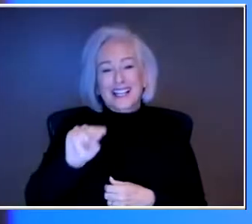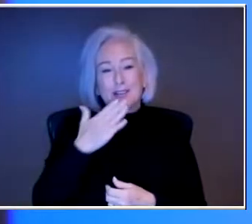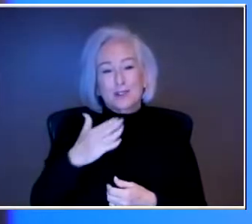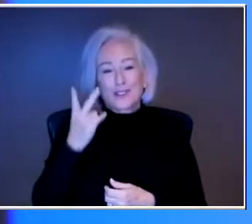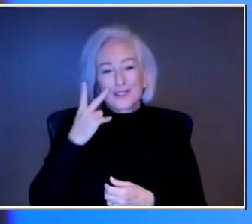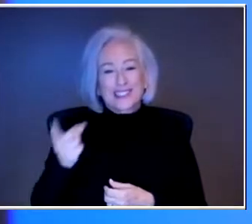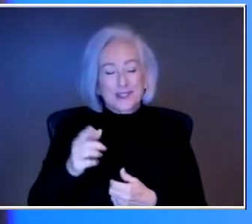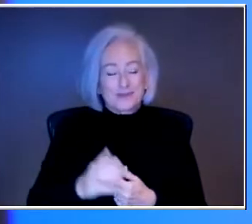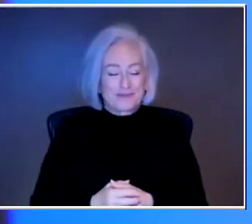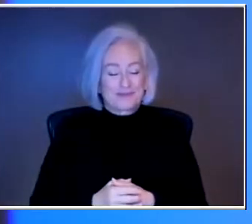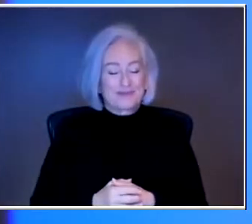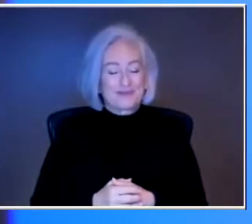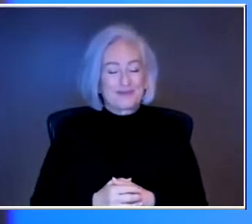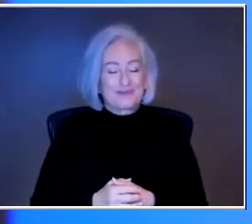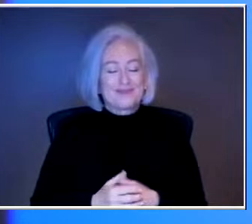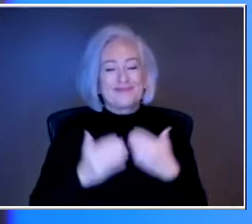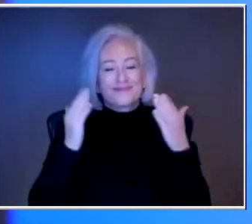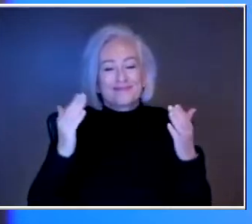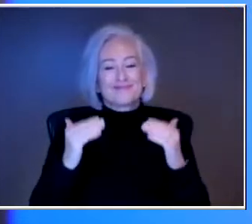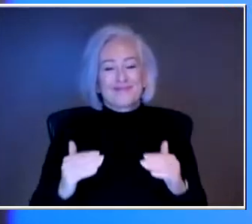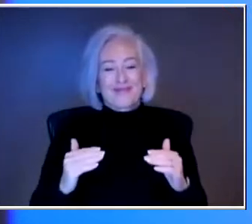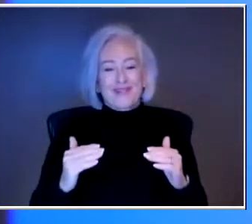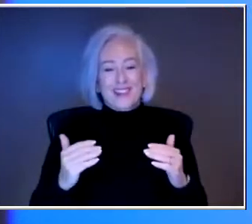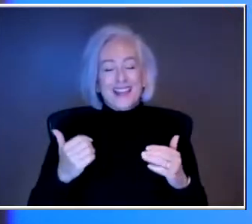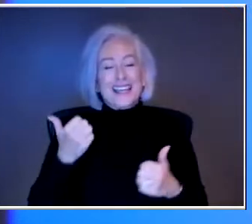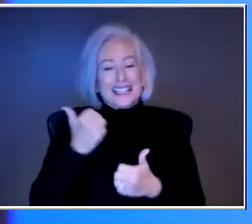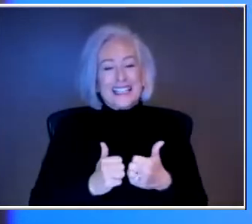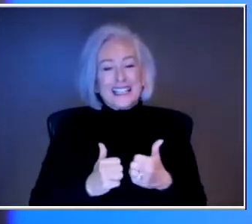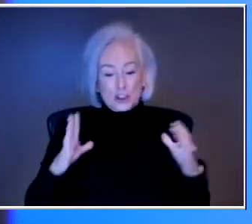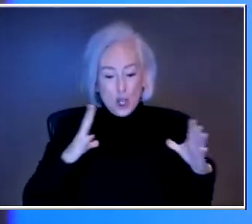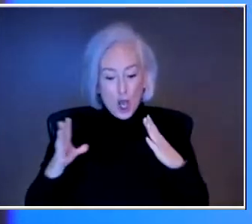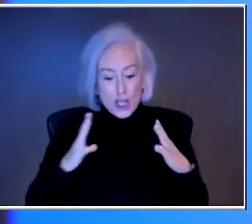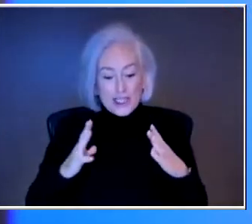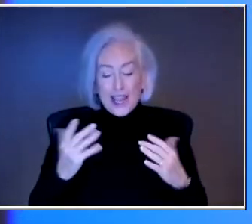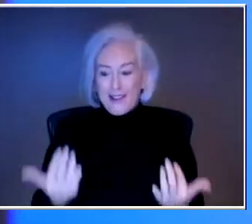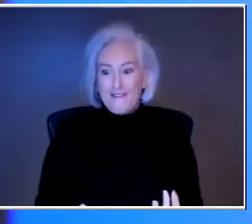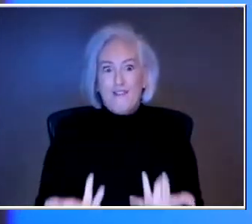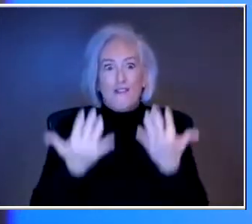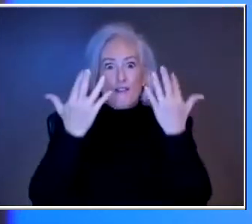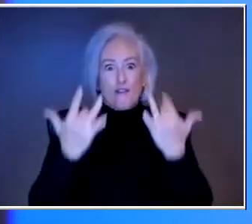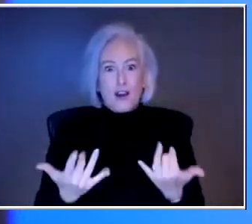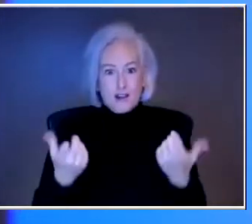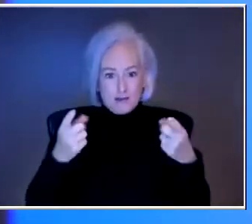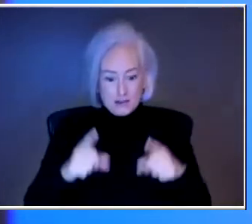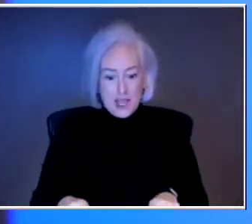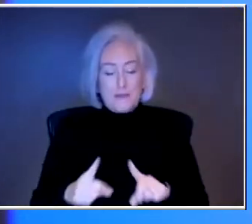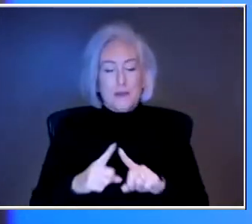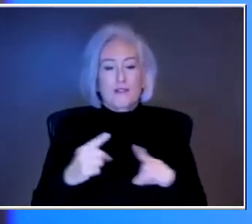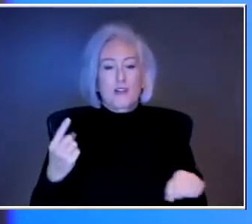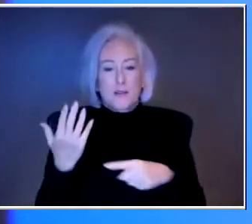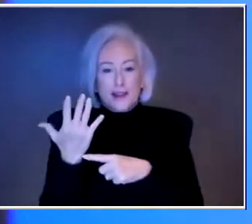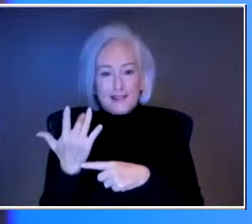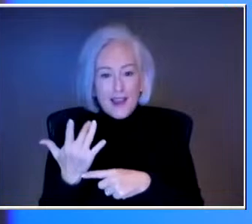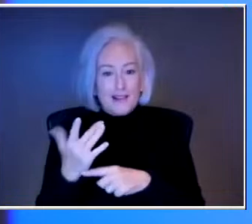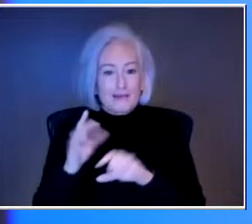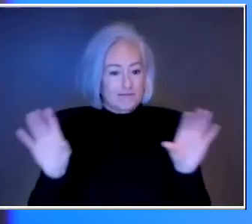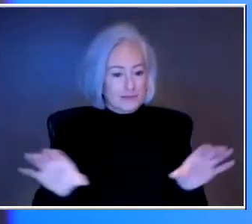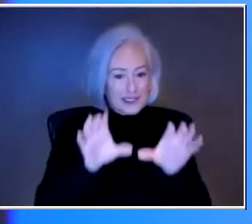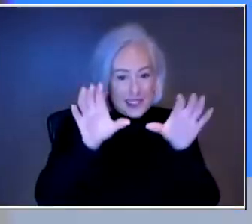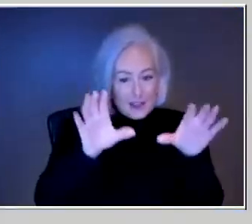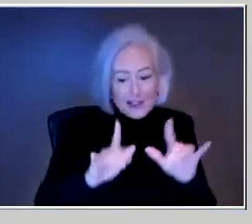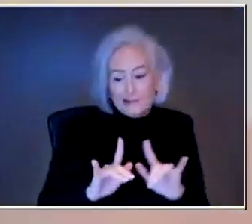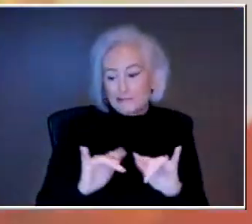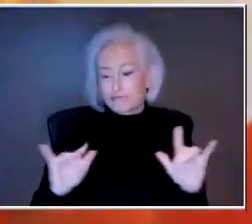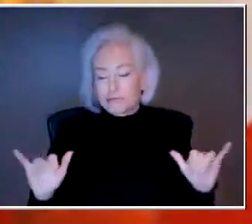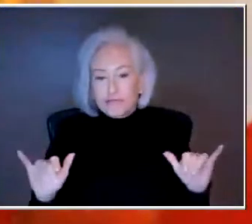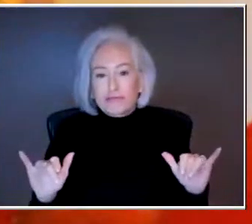holiday season, fires caused by candles, heaters, and holiday decorations keep the burn unit here pretty busy. The National Fire